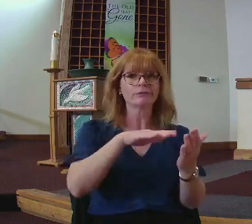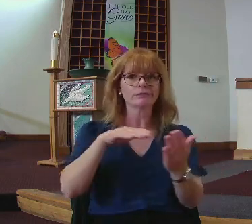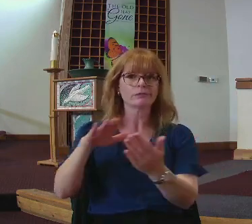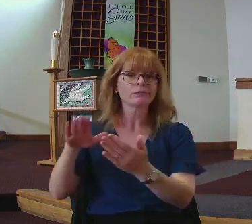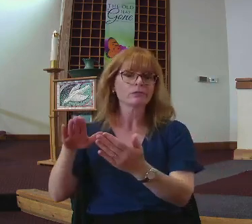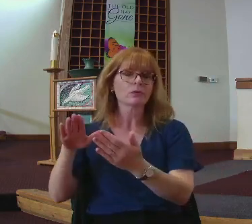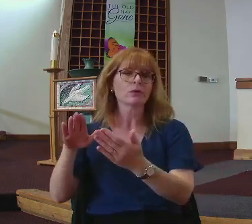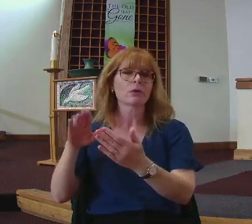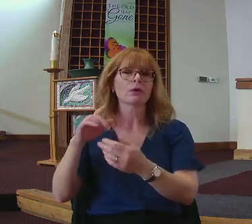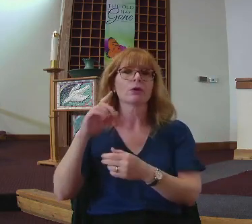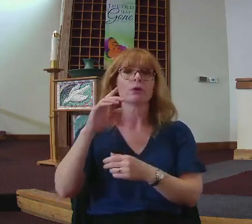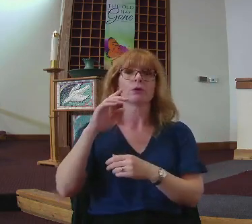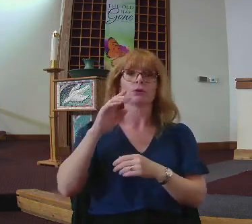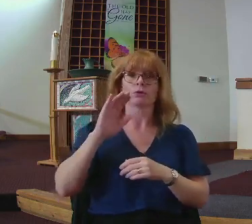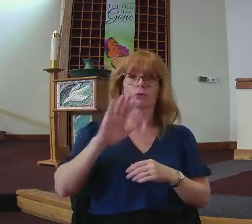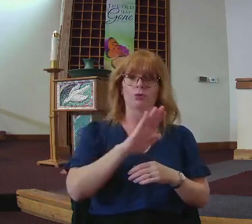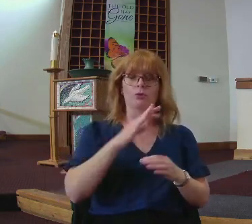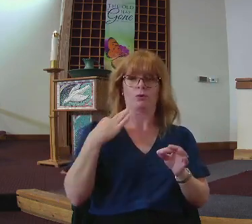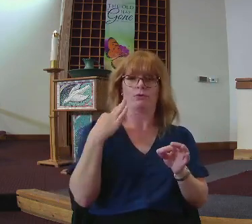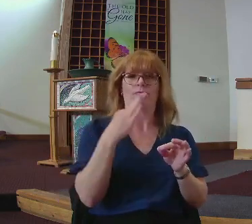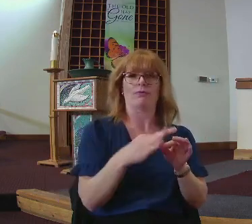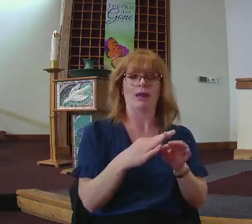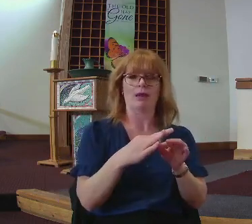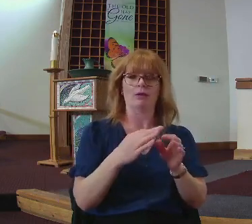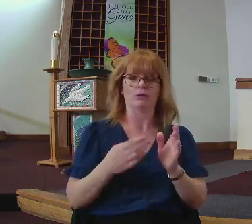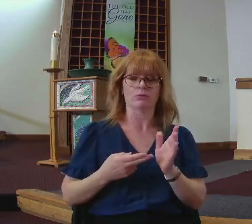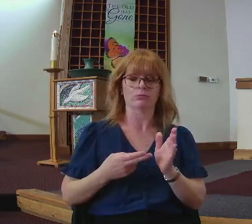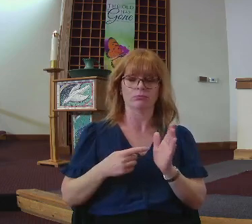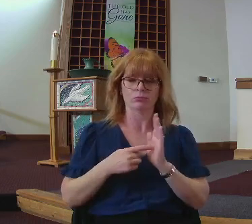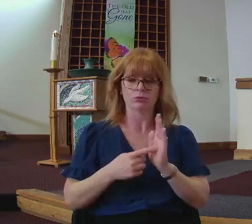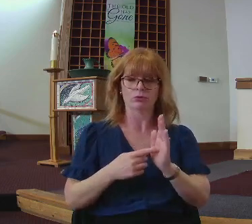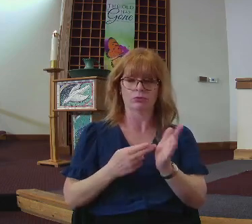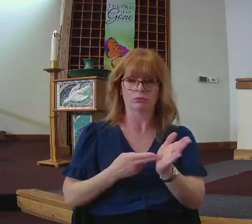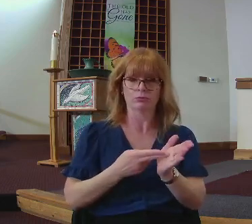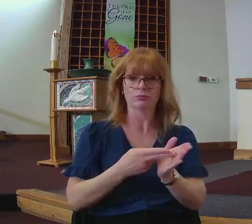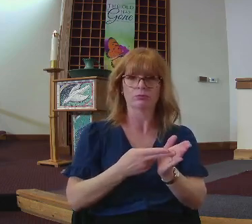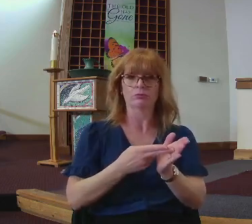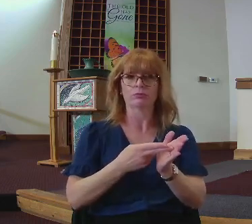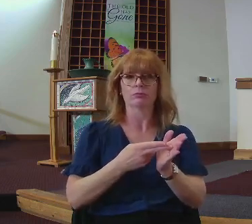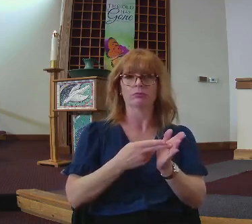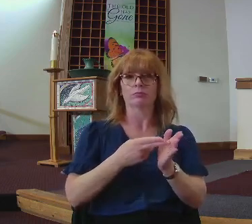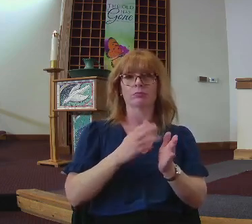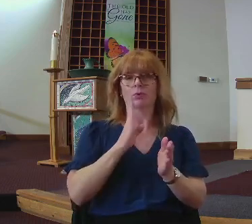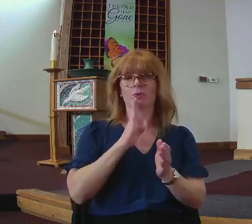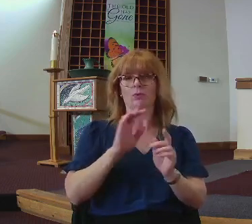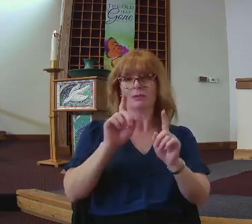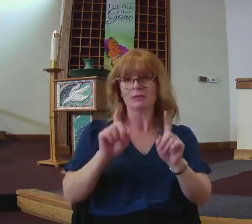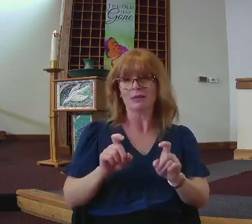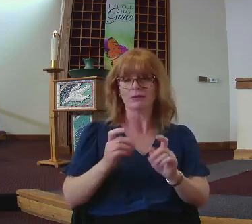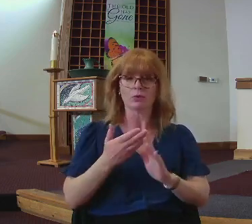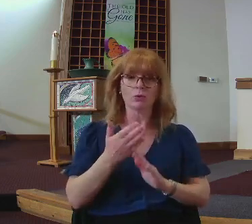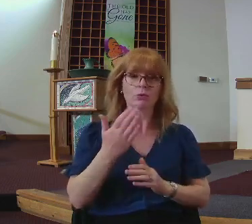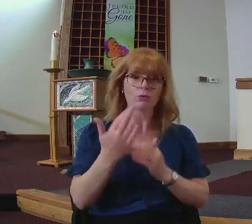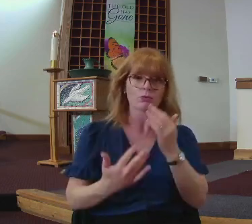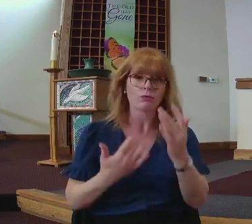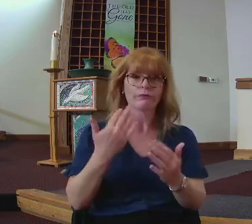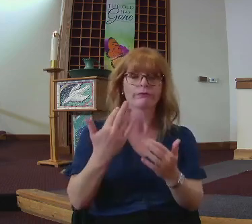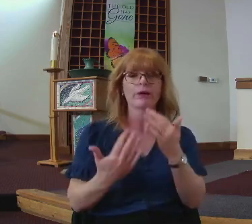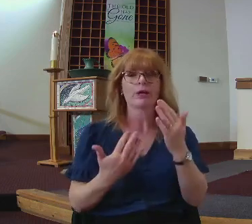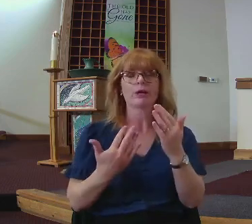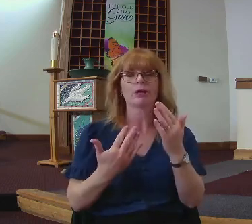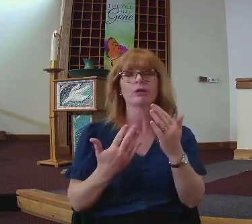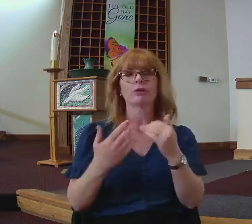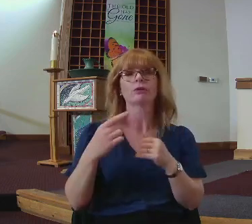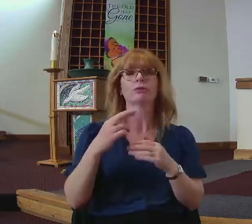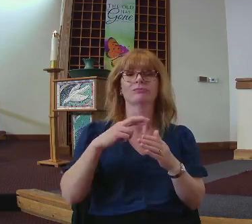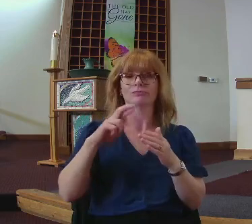genuineness of your faith, being more precious than gold that, though perishable, is tested by fire, may be found